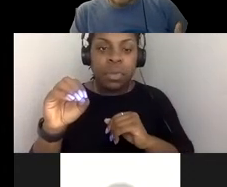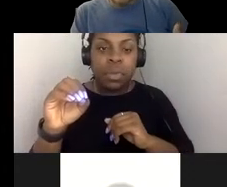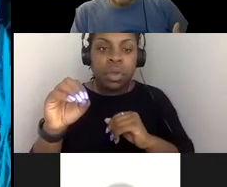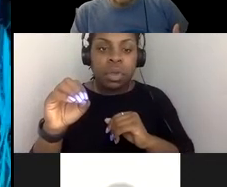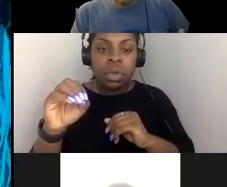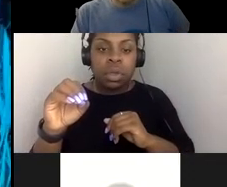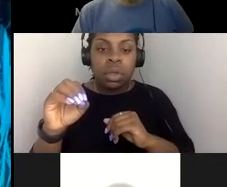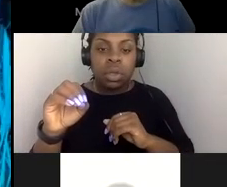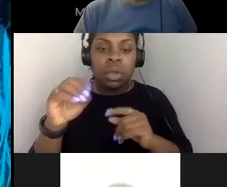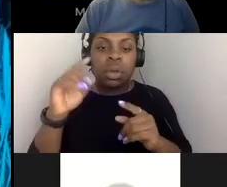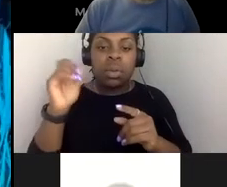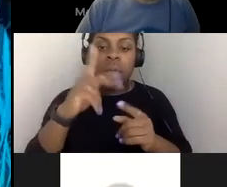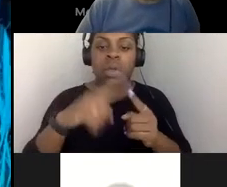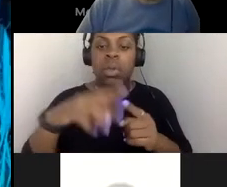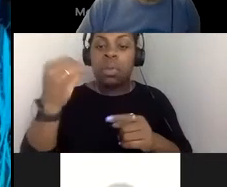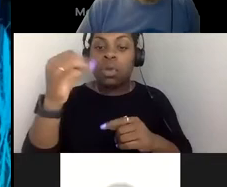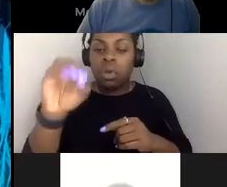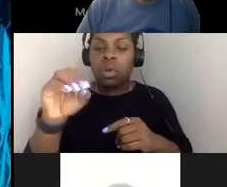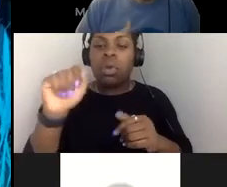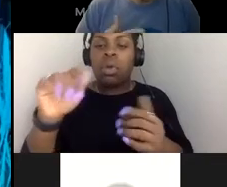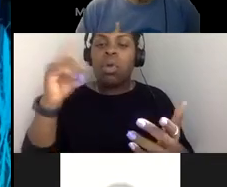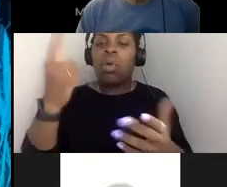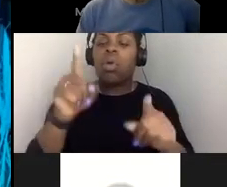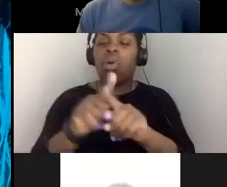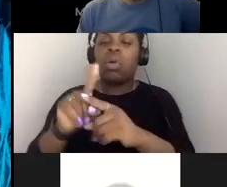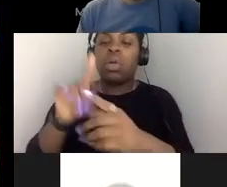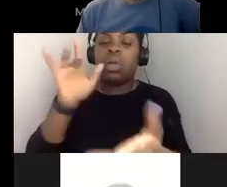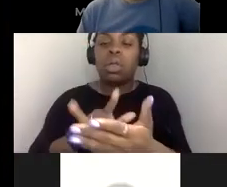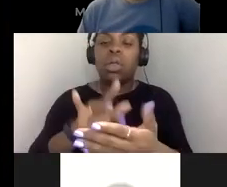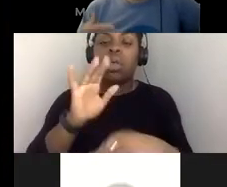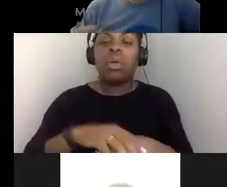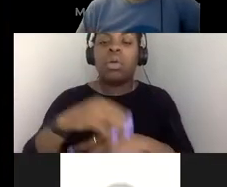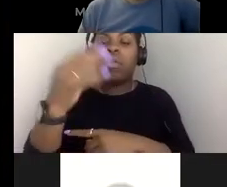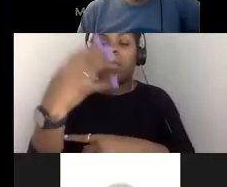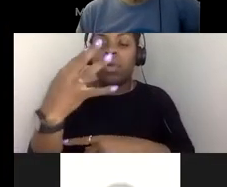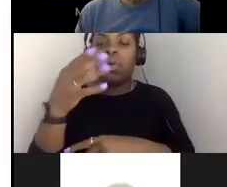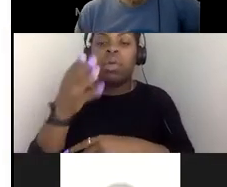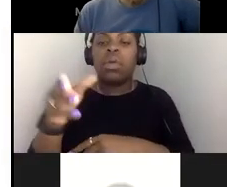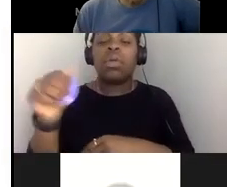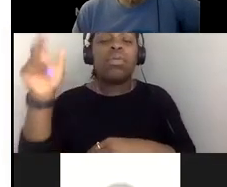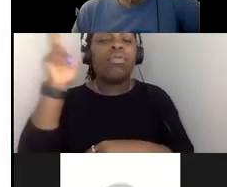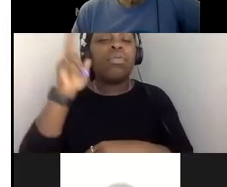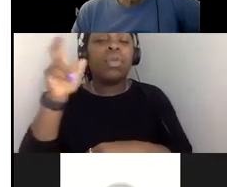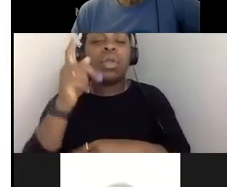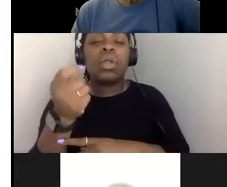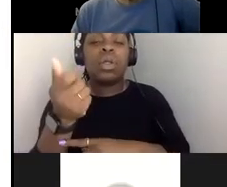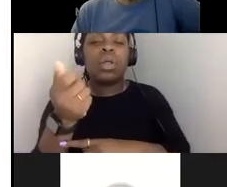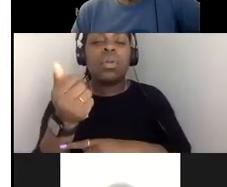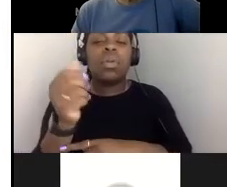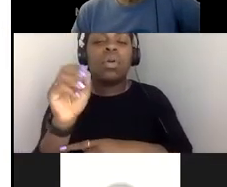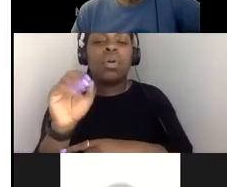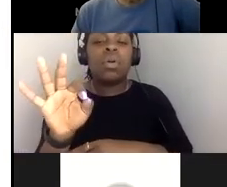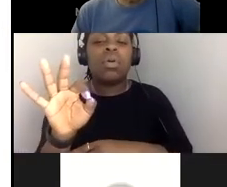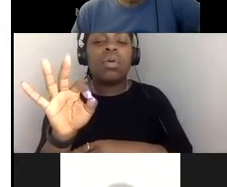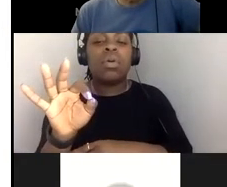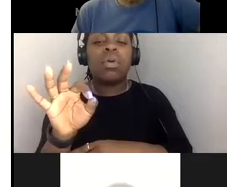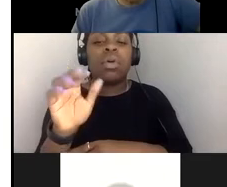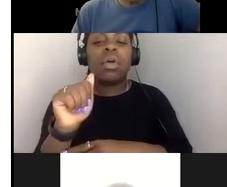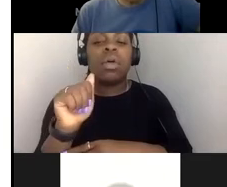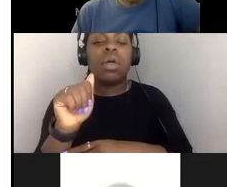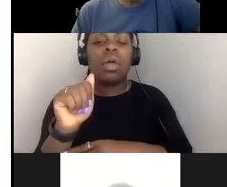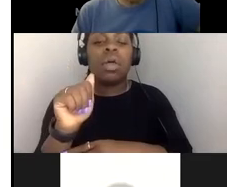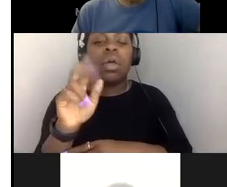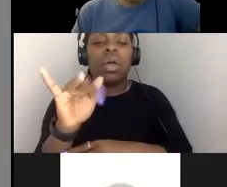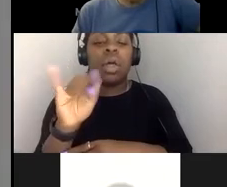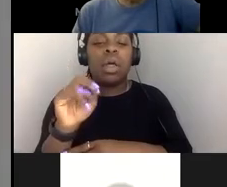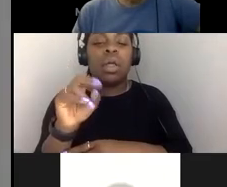we go back to Missouri, we can also click on the video there, and we'll listen to a little bit of Ariana and her experience of